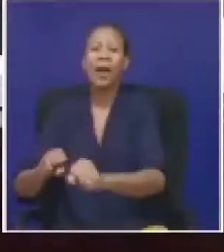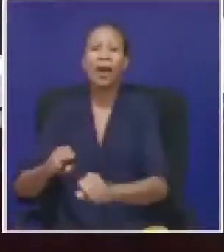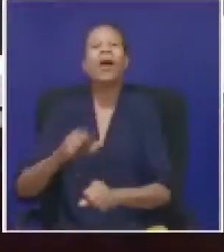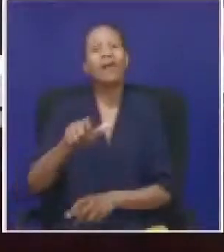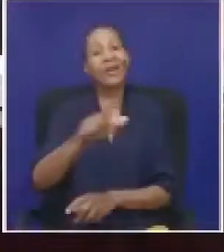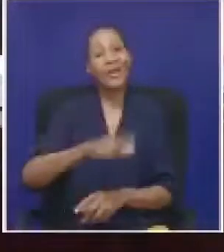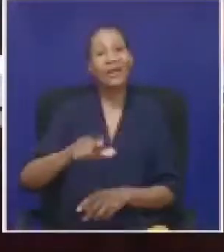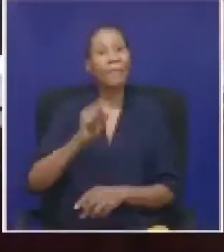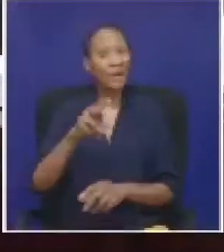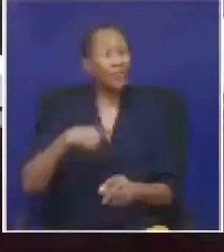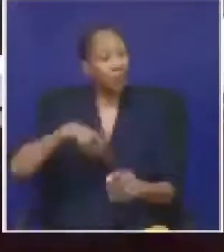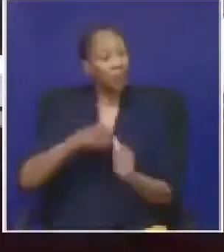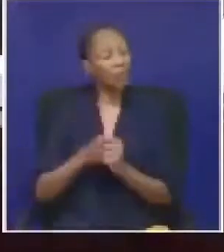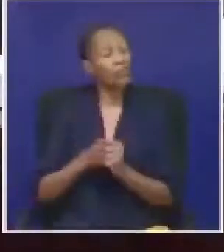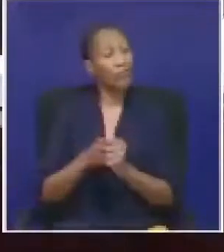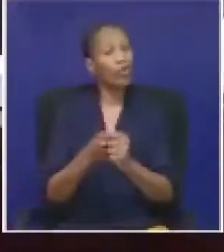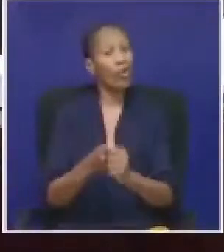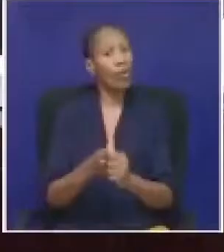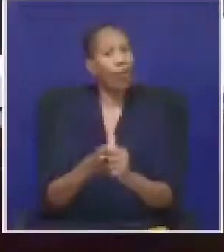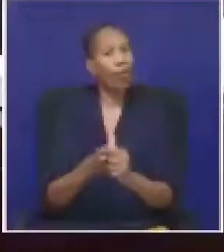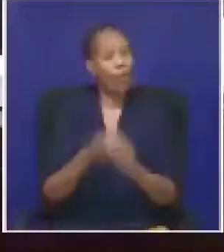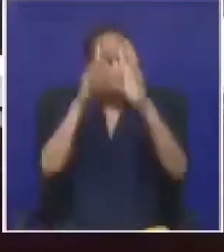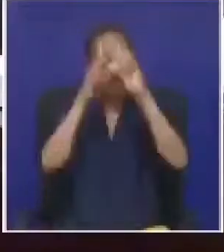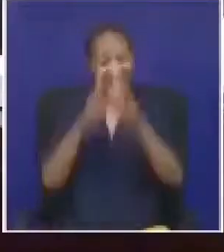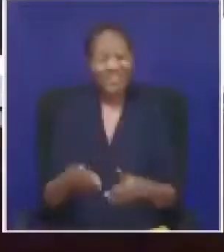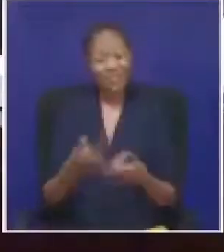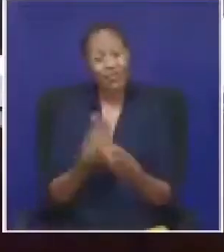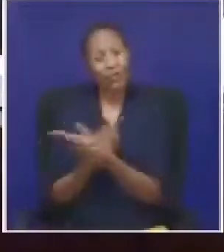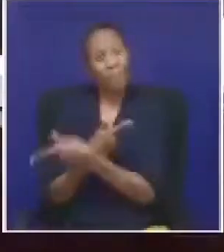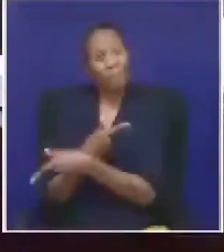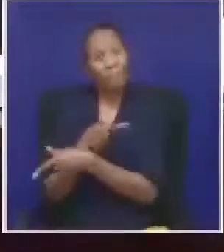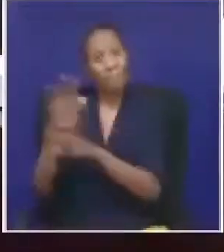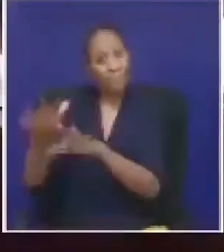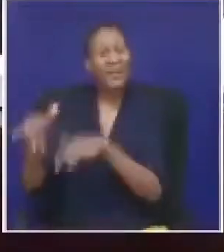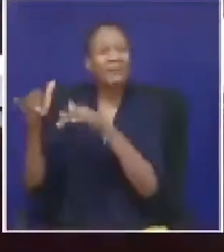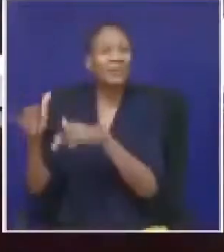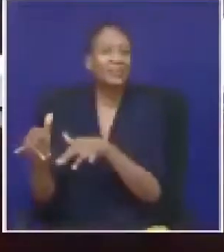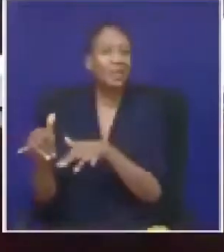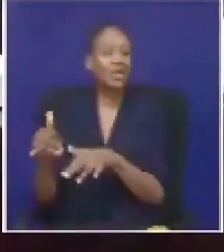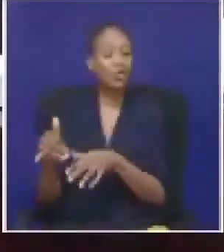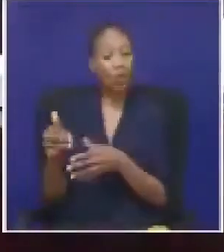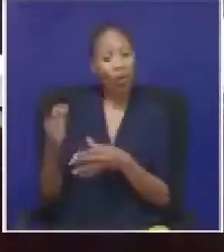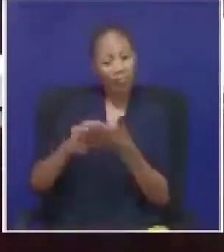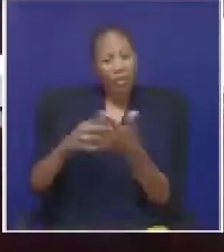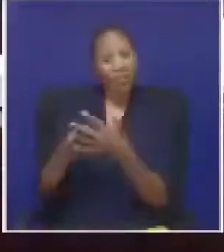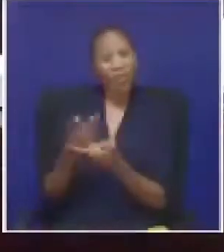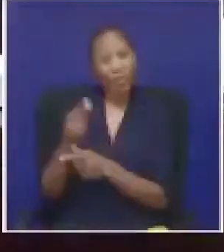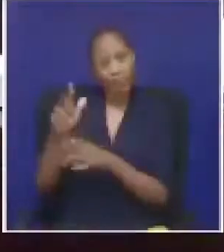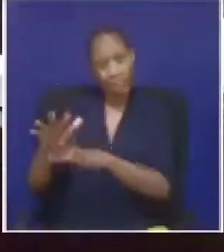guided by what Parliament has decided on. We need to operate within that framework.